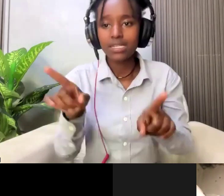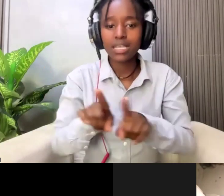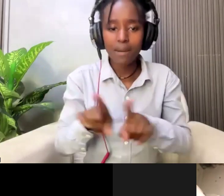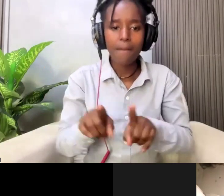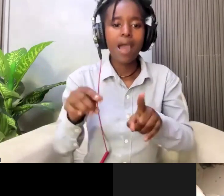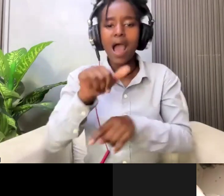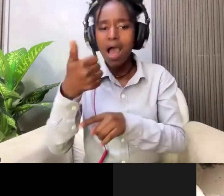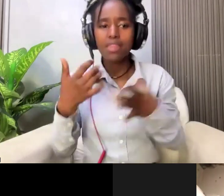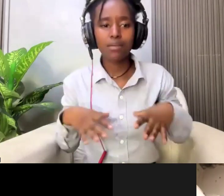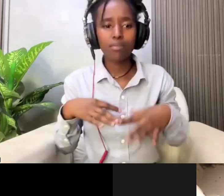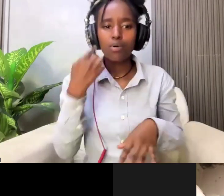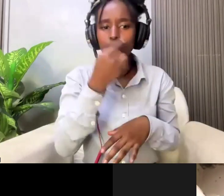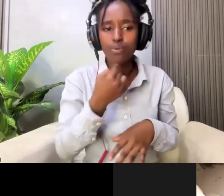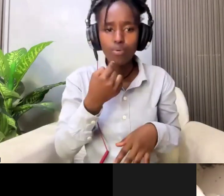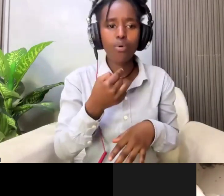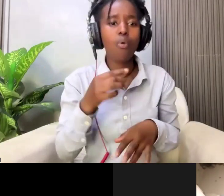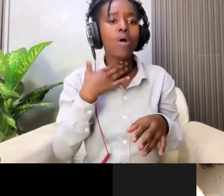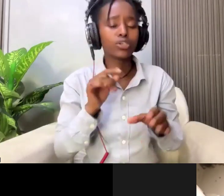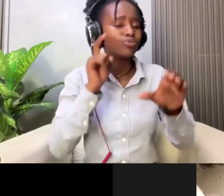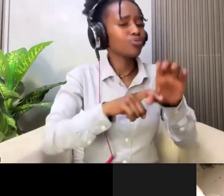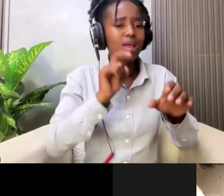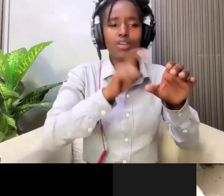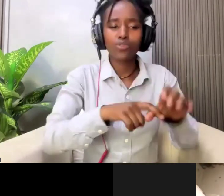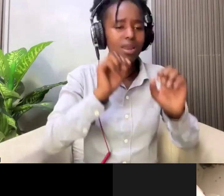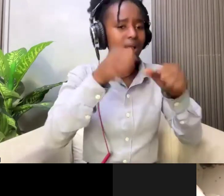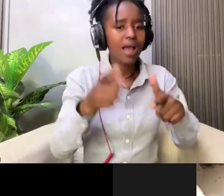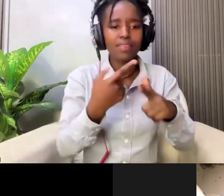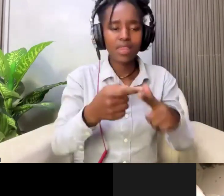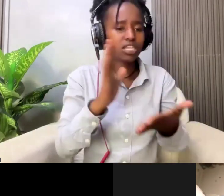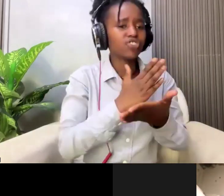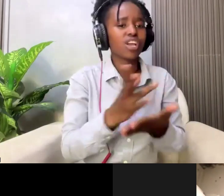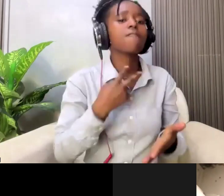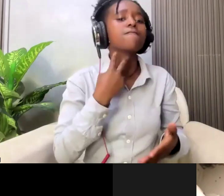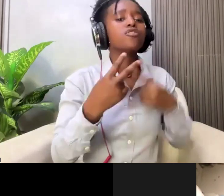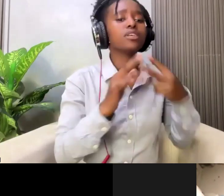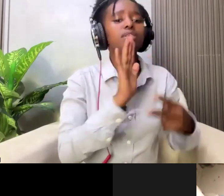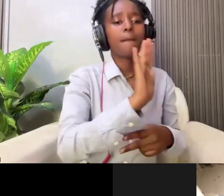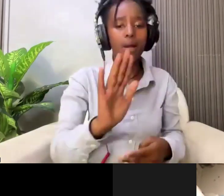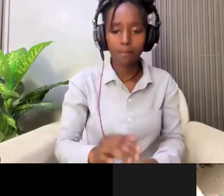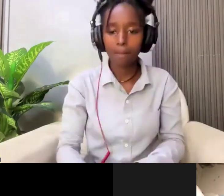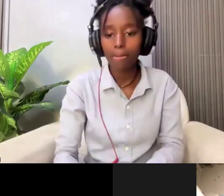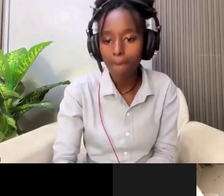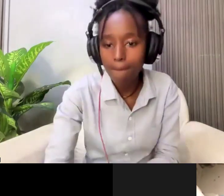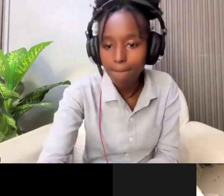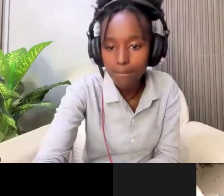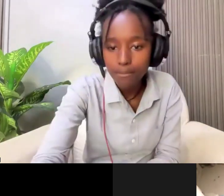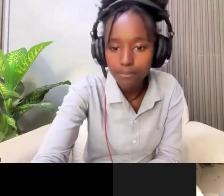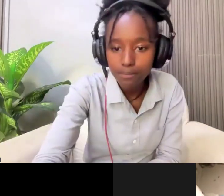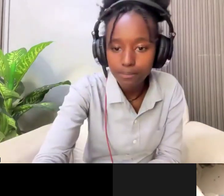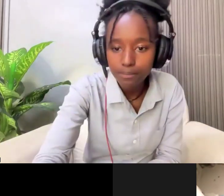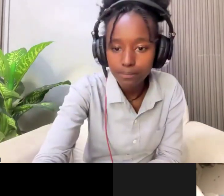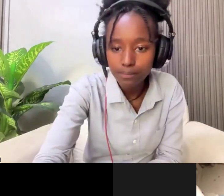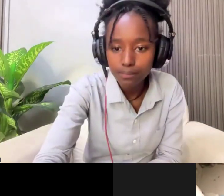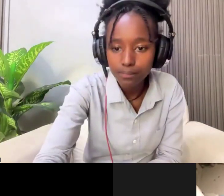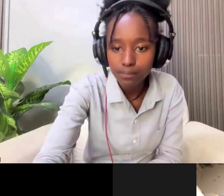heard in platforms like these ones. Thank you very much. Thank you, Naisha. And of course, your role as Ambassador for Disability across the